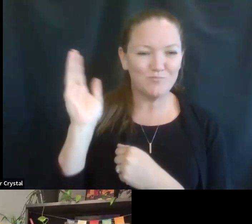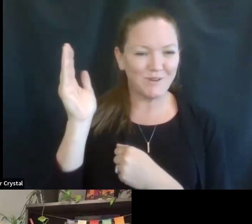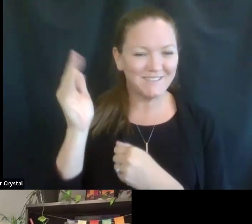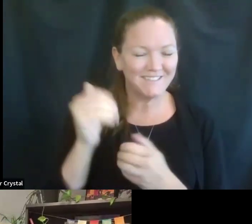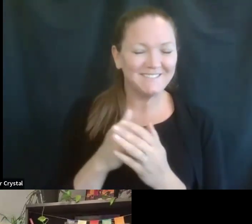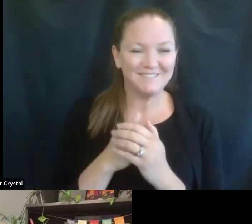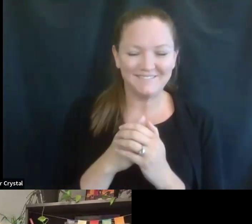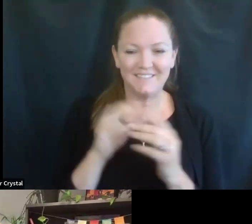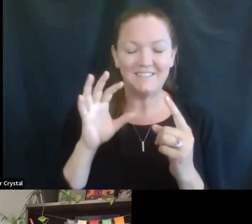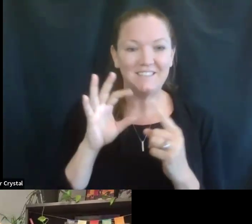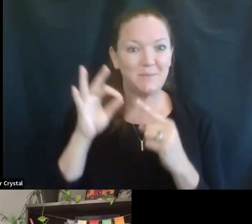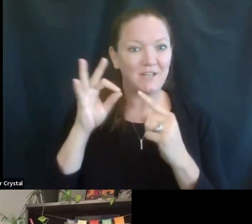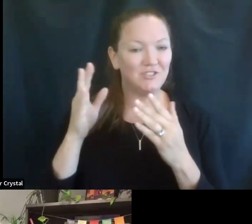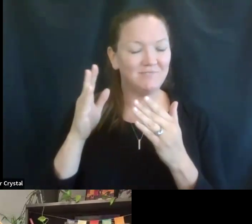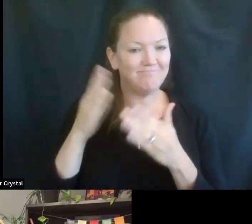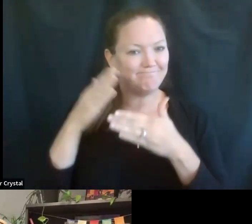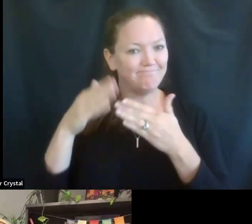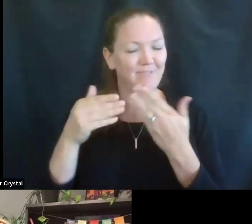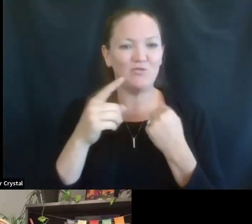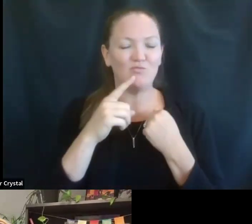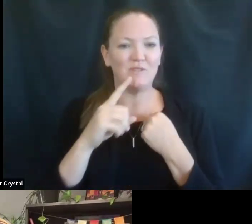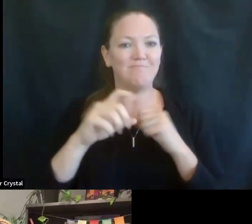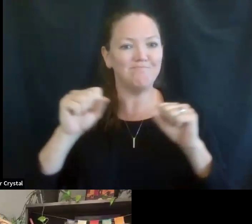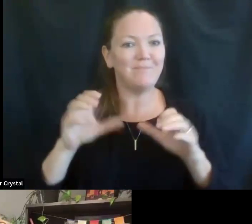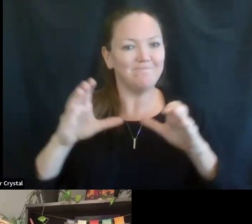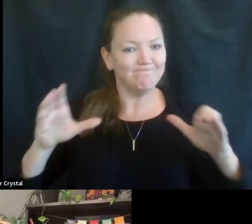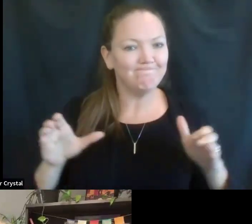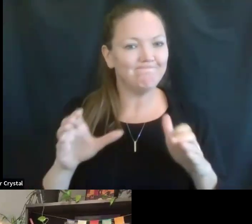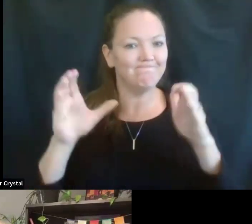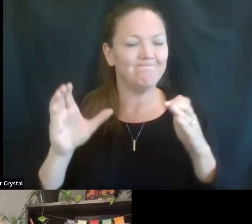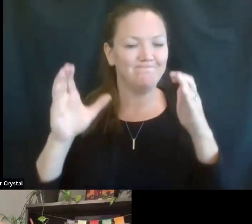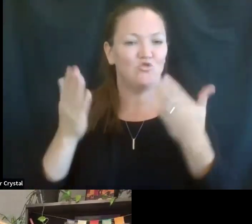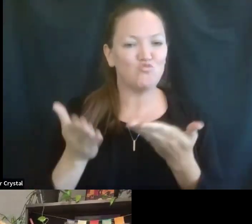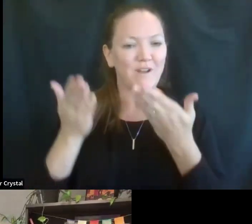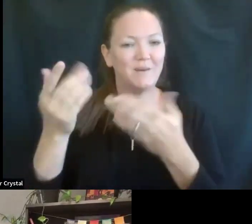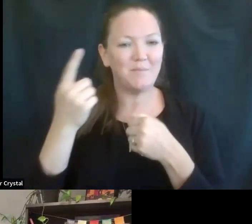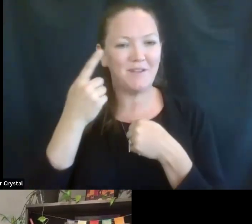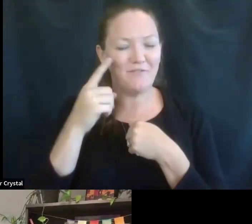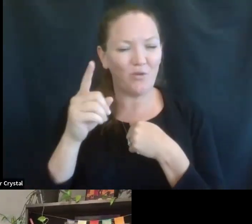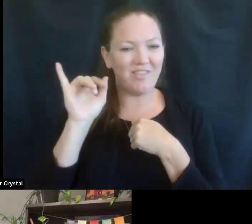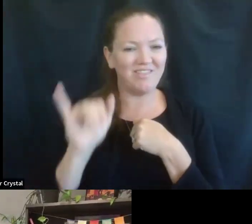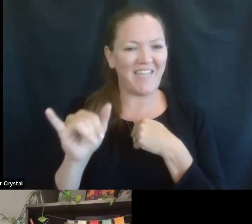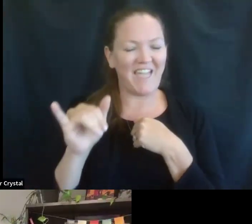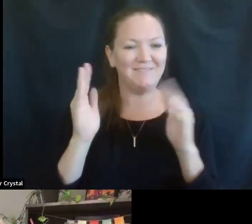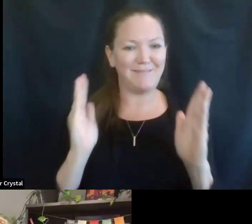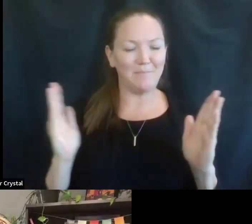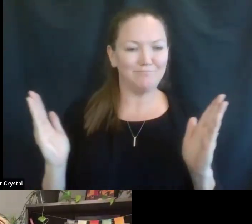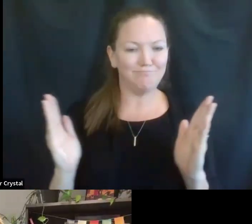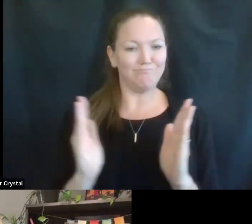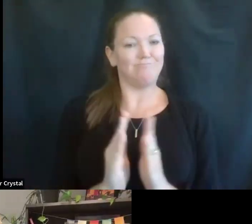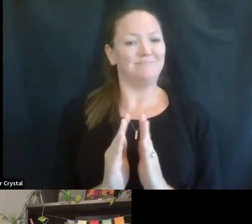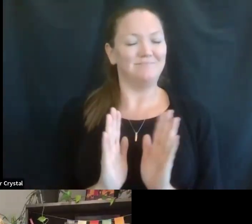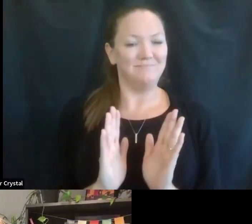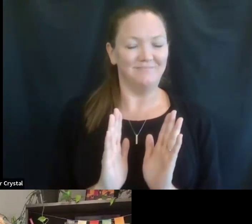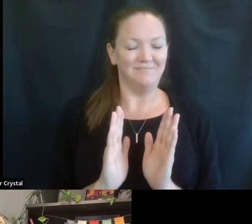with actionable recommendations to close the gap. As you know, as we heard, large screen device ownership, such